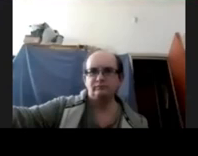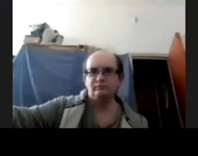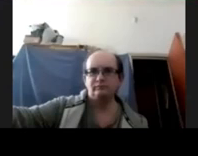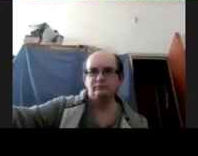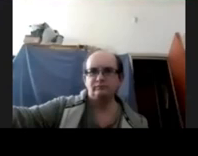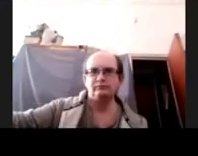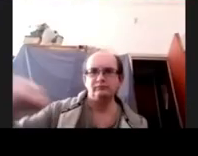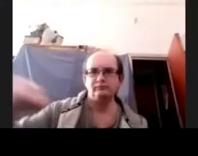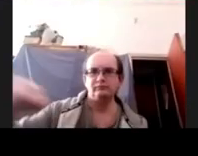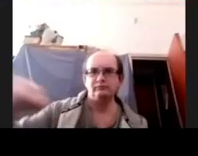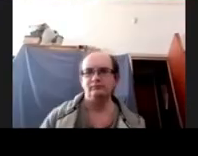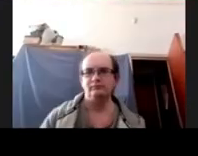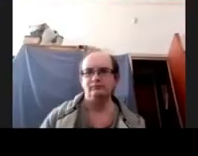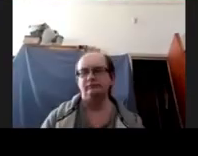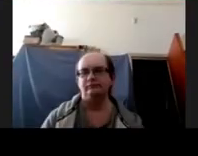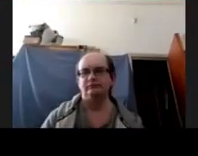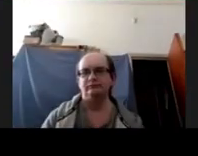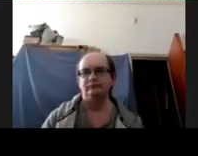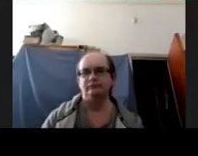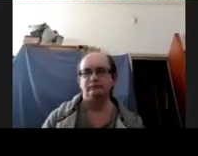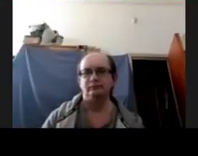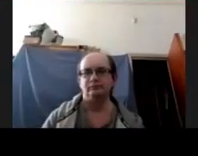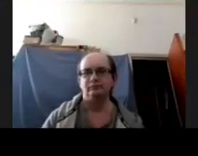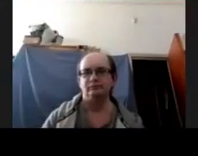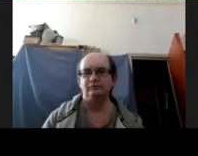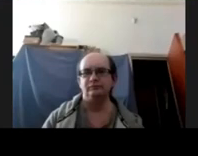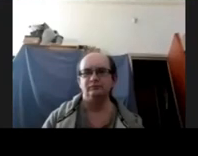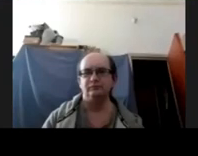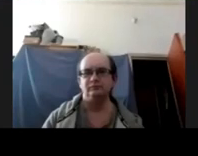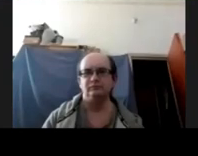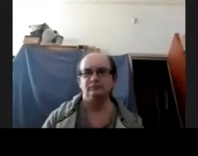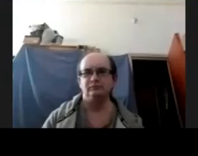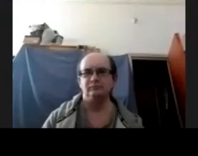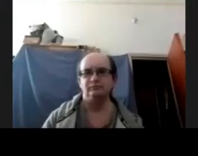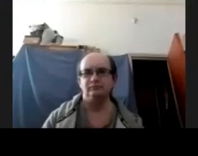potentially utilising those features when you set up your meetings or calendar events.